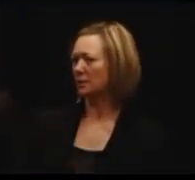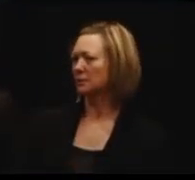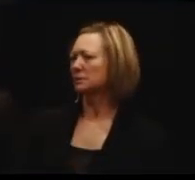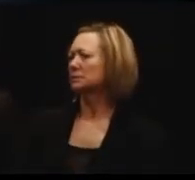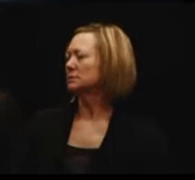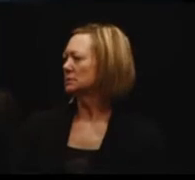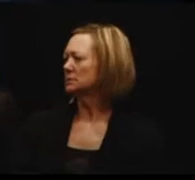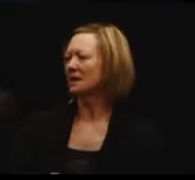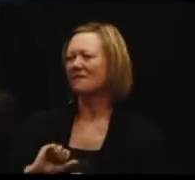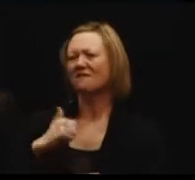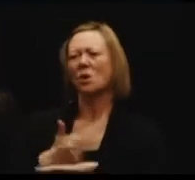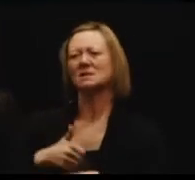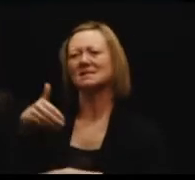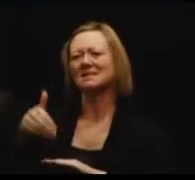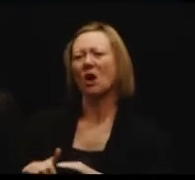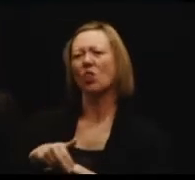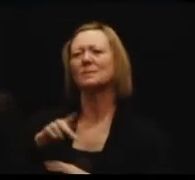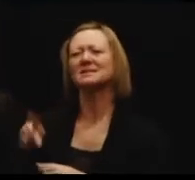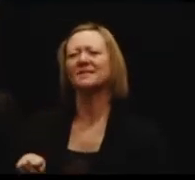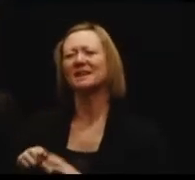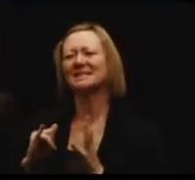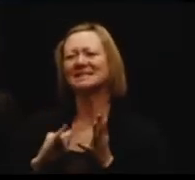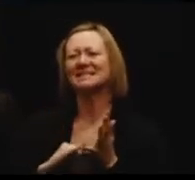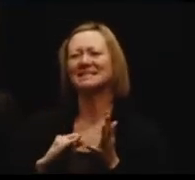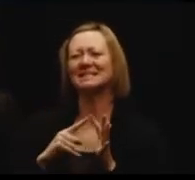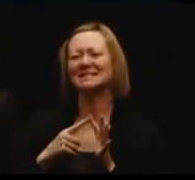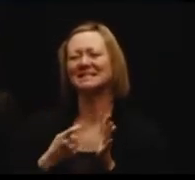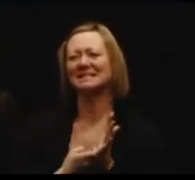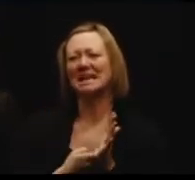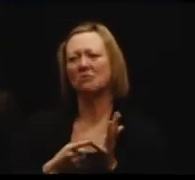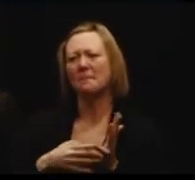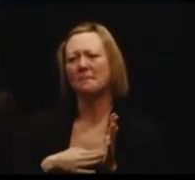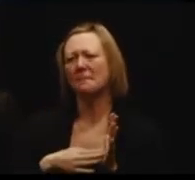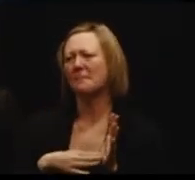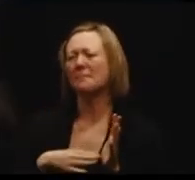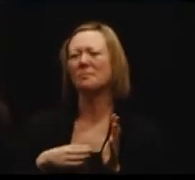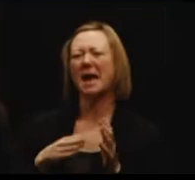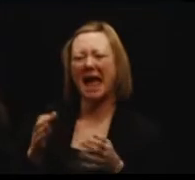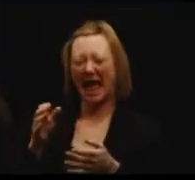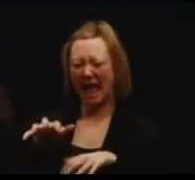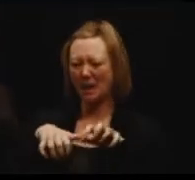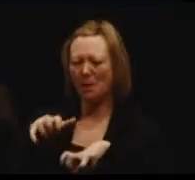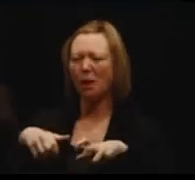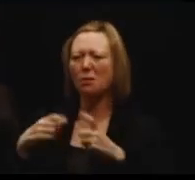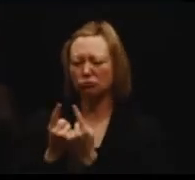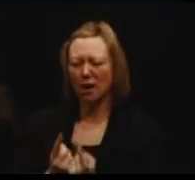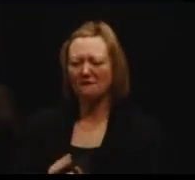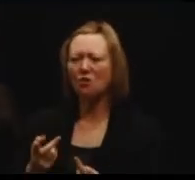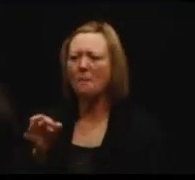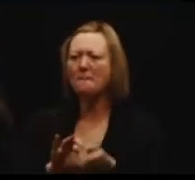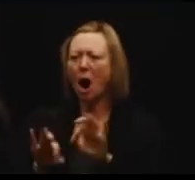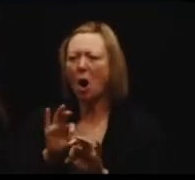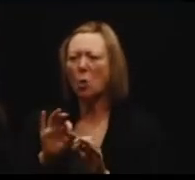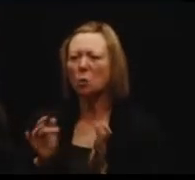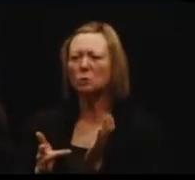a founder of South Pacific Sera, which does animal blood products for the biotech sector and contract manufacturers things as well.